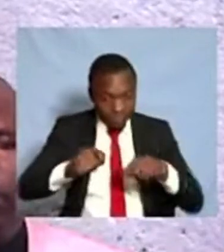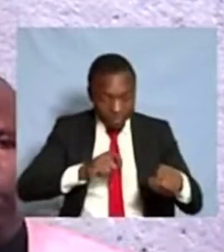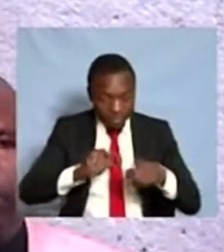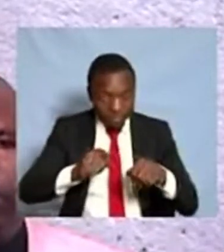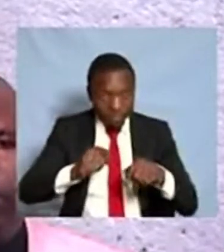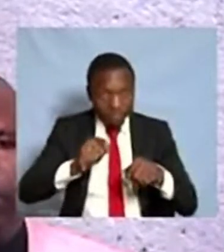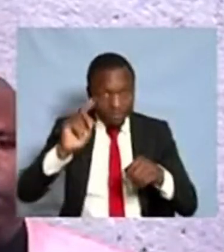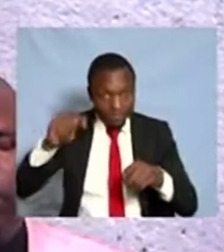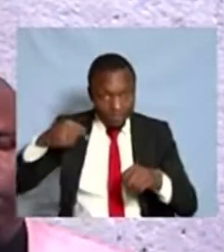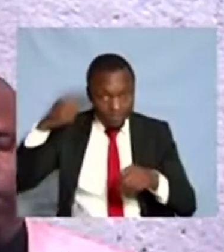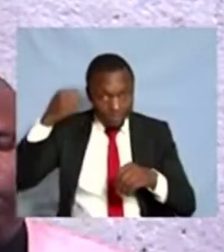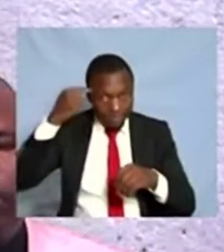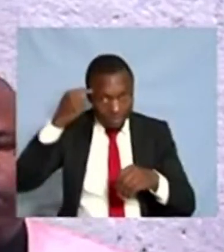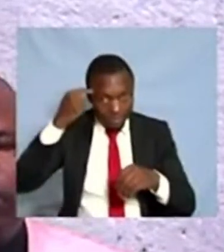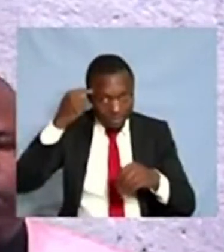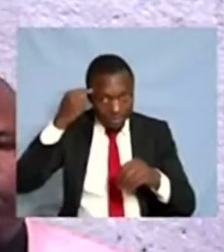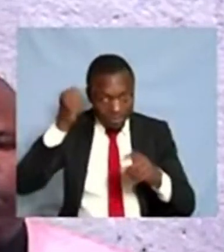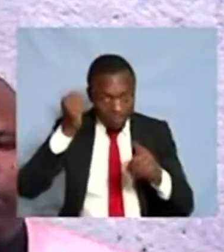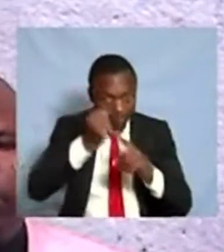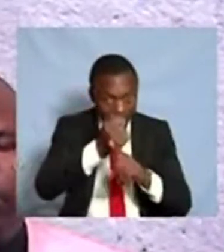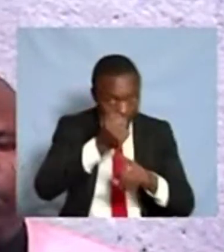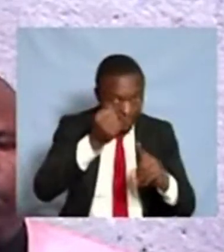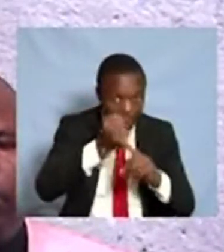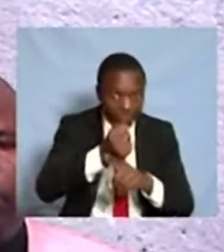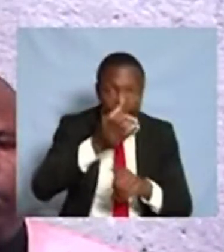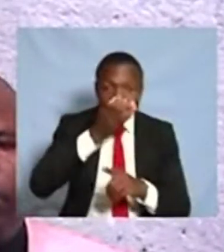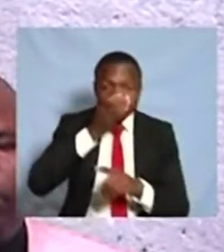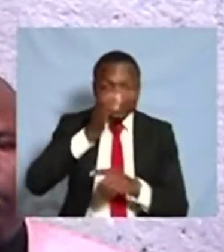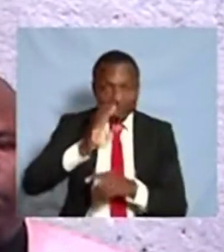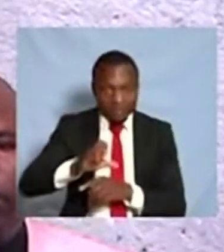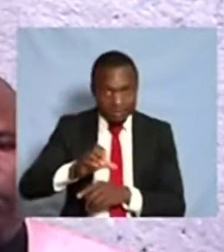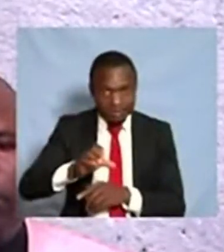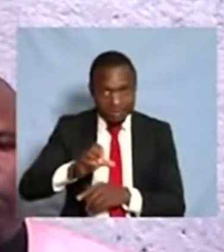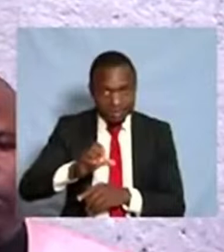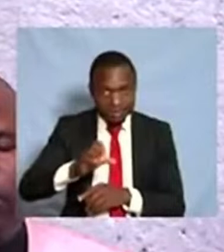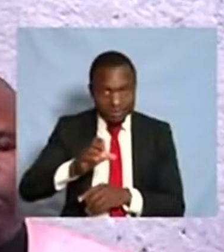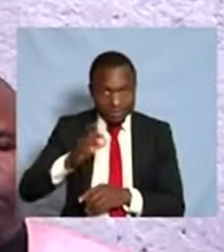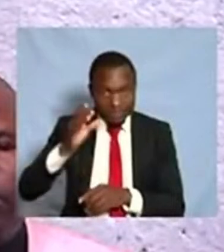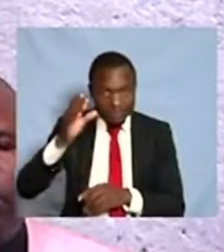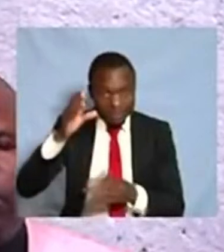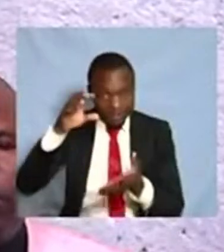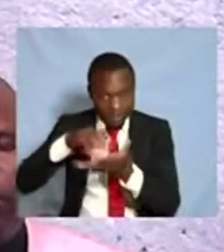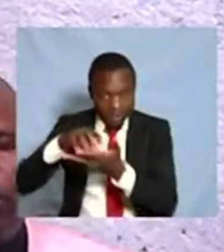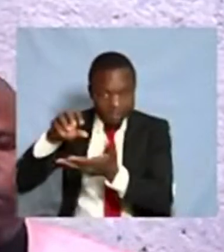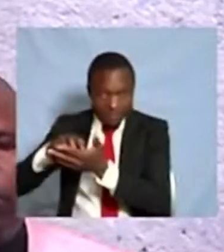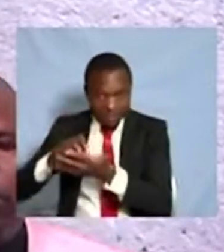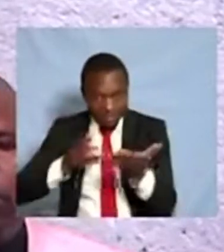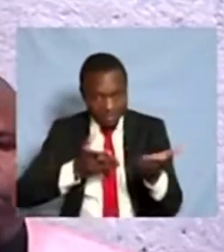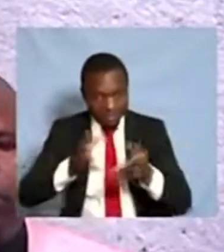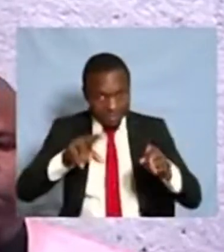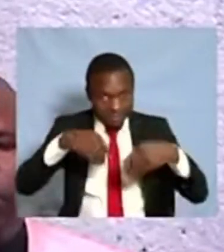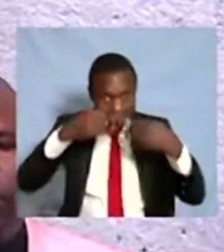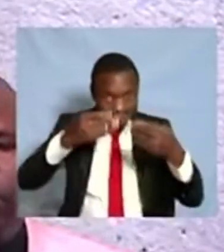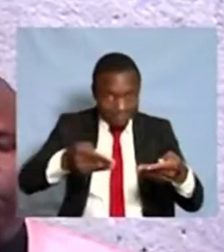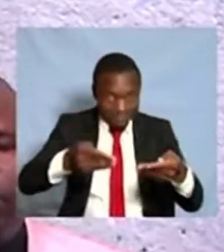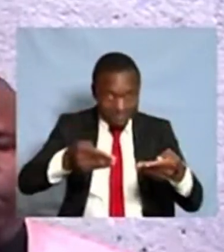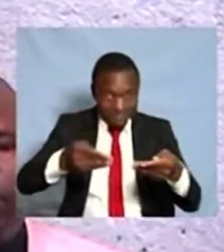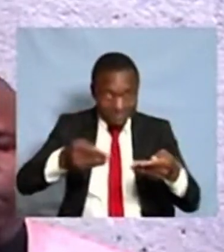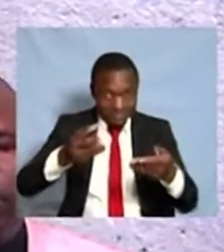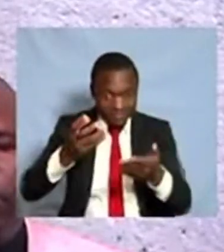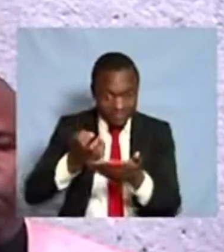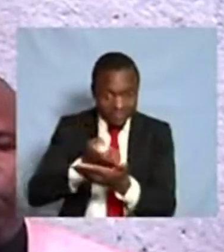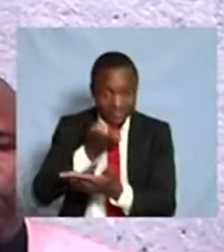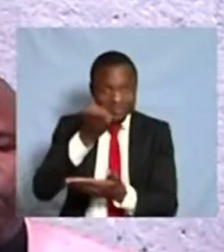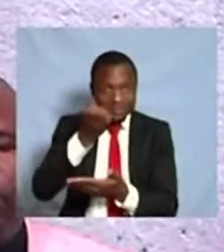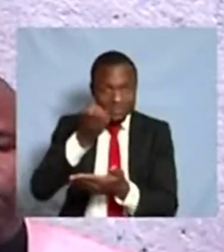has intensified the fight against corruption and financial crimes in service delivery. The establishment of the Economic